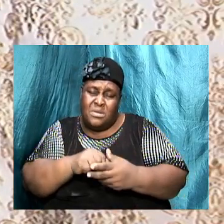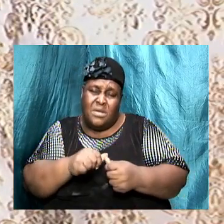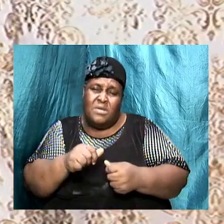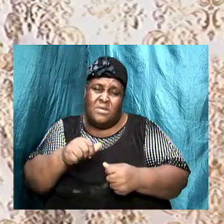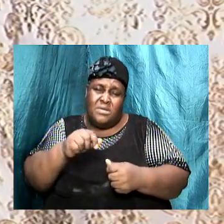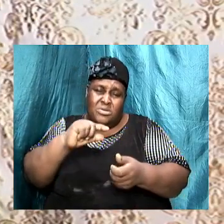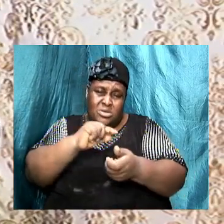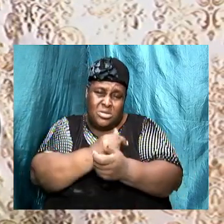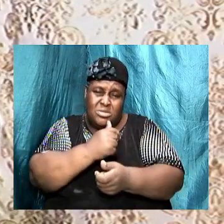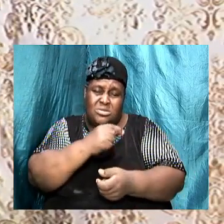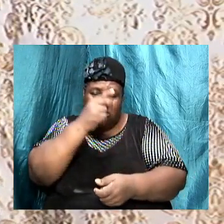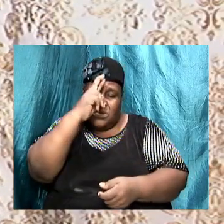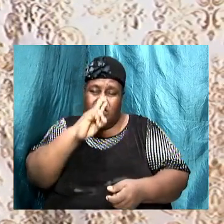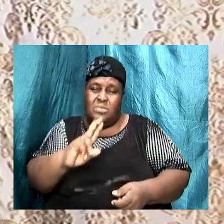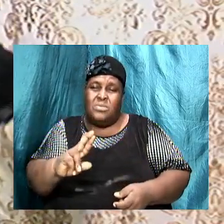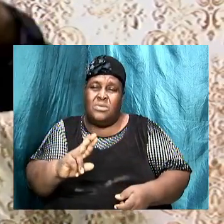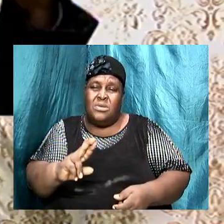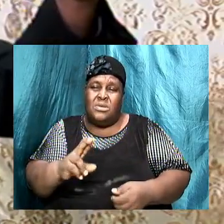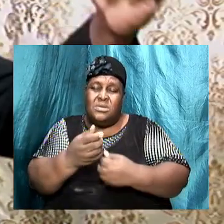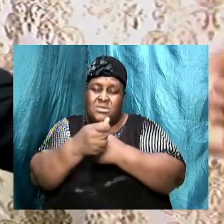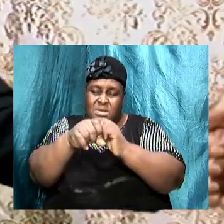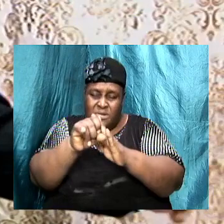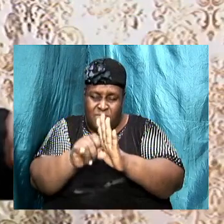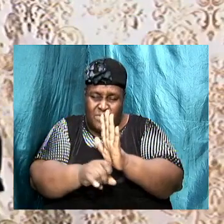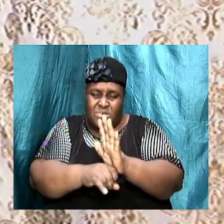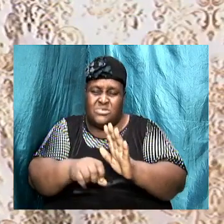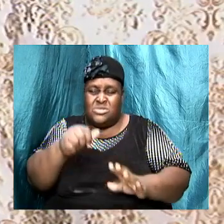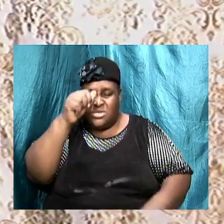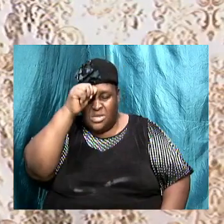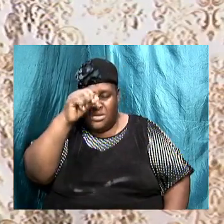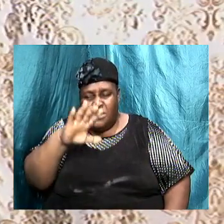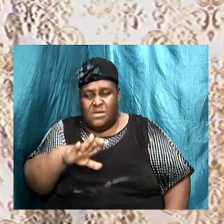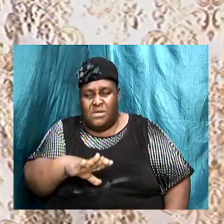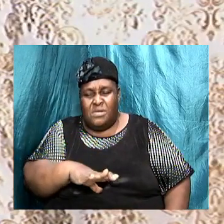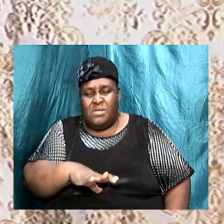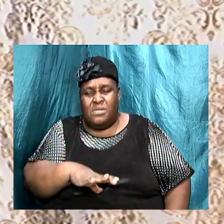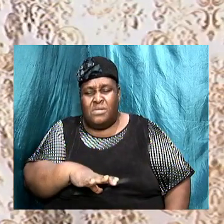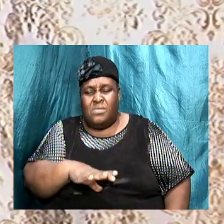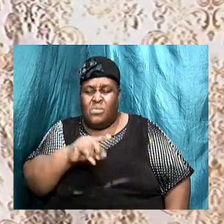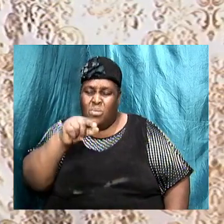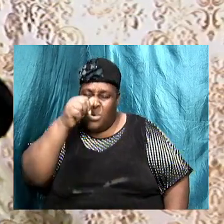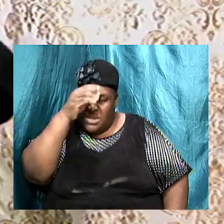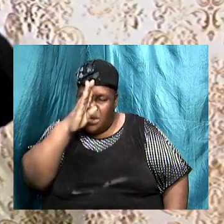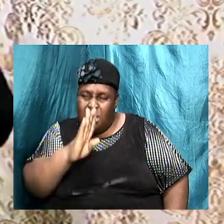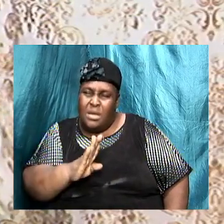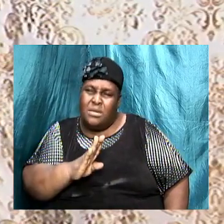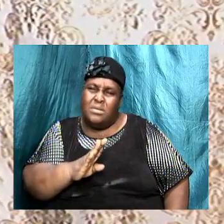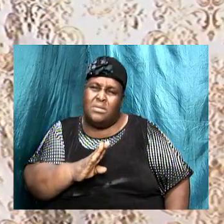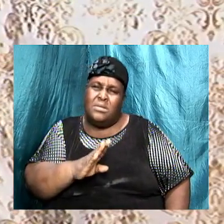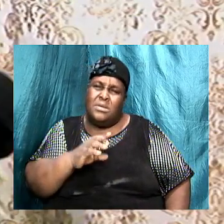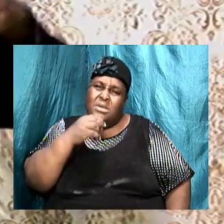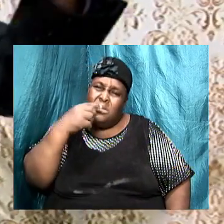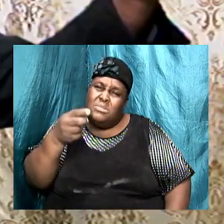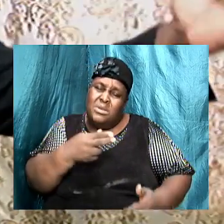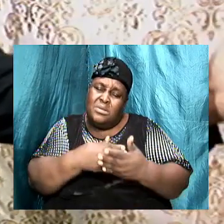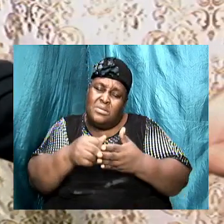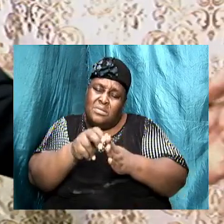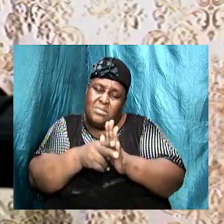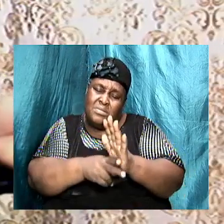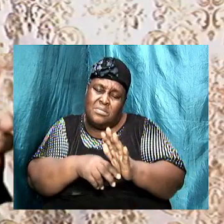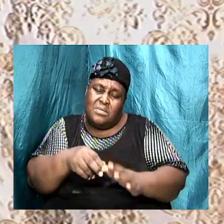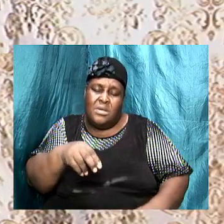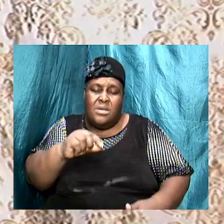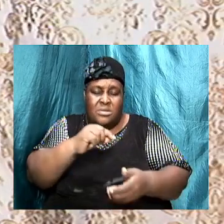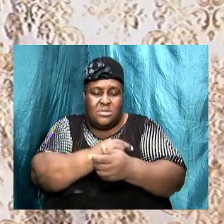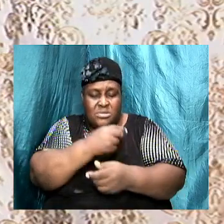of men. If they talk about one God, if you look from Genesis to Revelation, it is one God. If they talk about holiness from Genesis